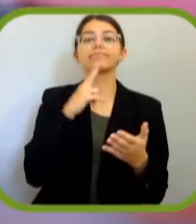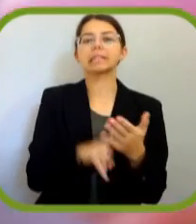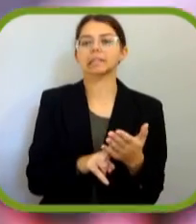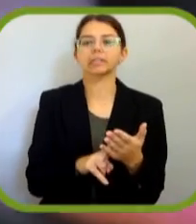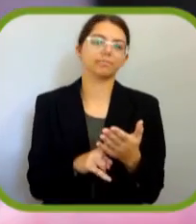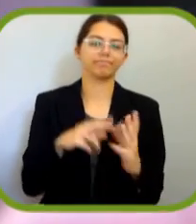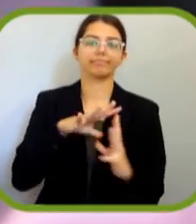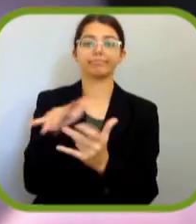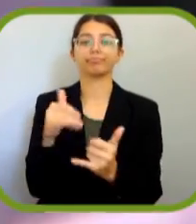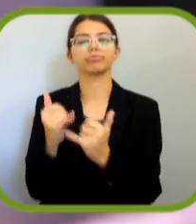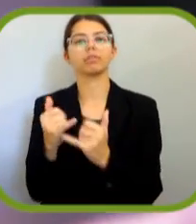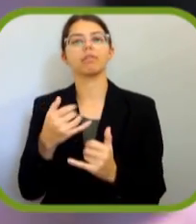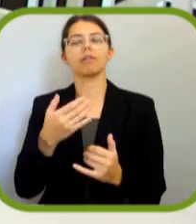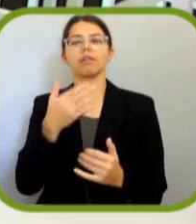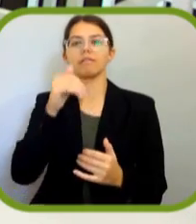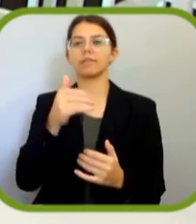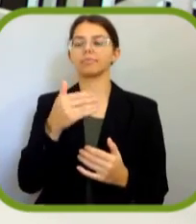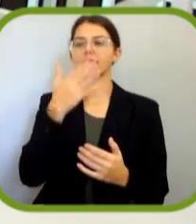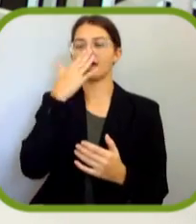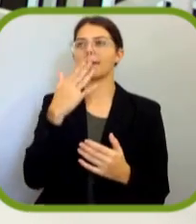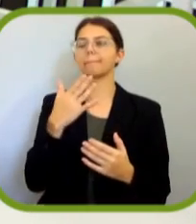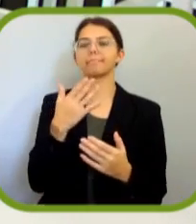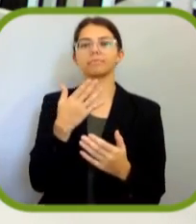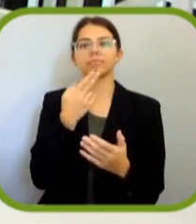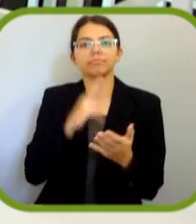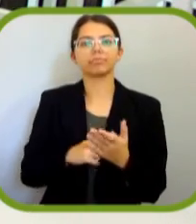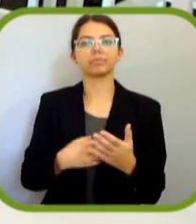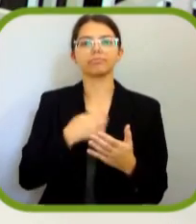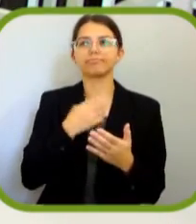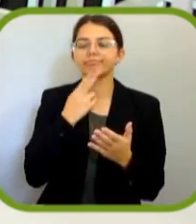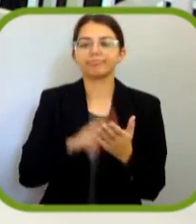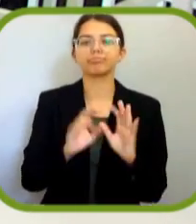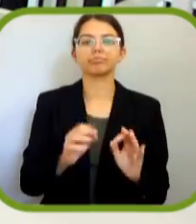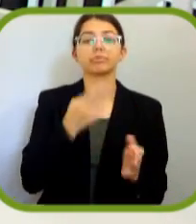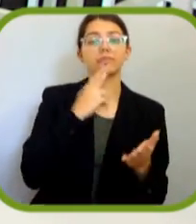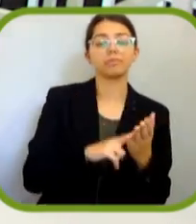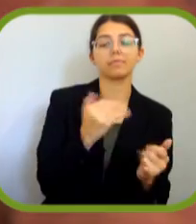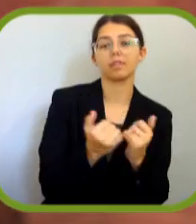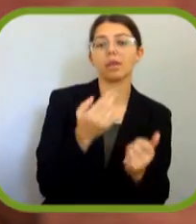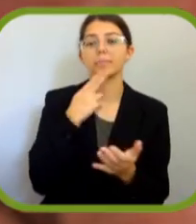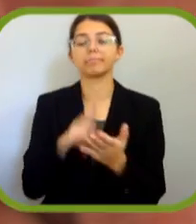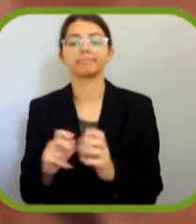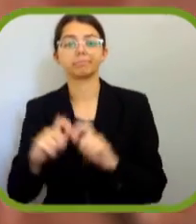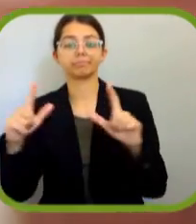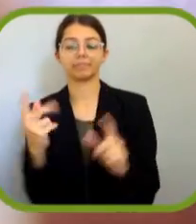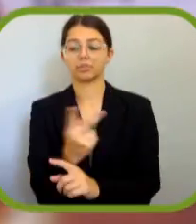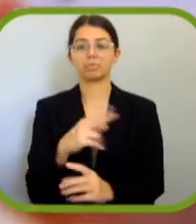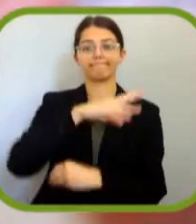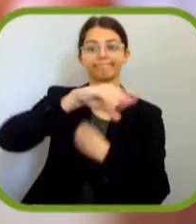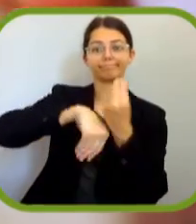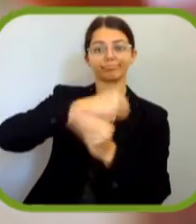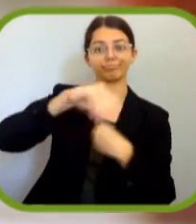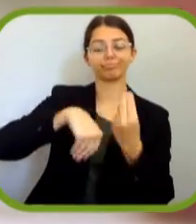use the metaverse, it will feel very real. A metaverse is not about either VR or AR. It's about a combination of